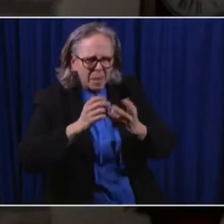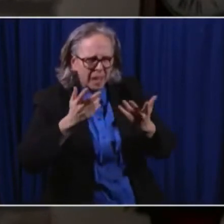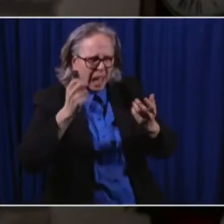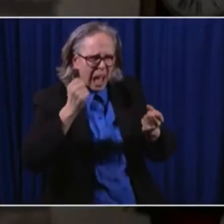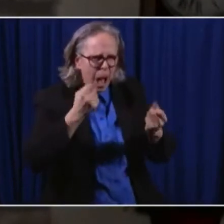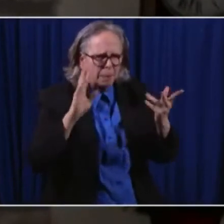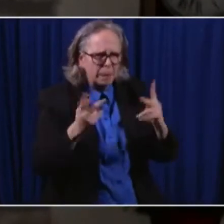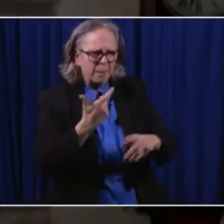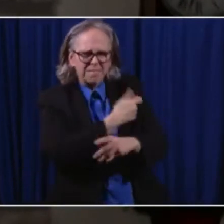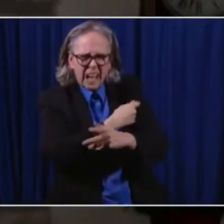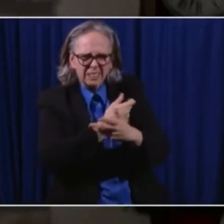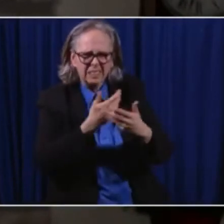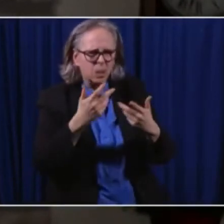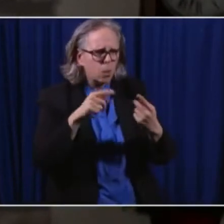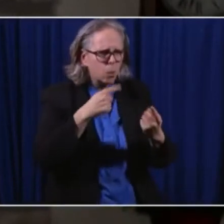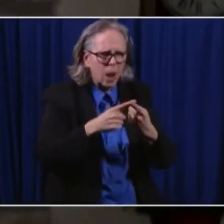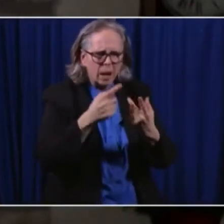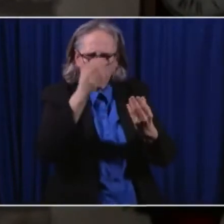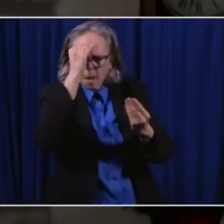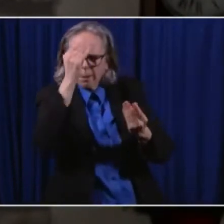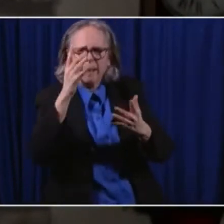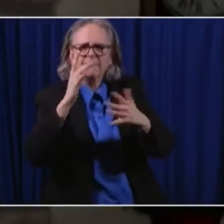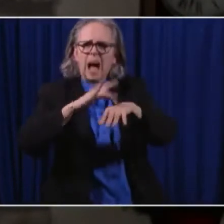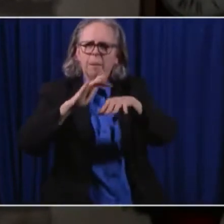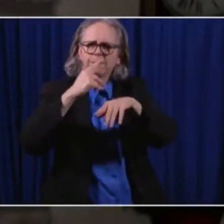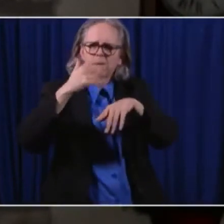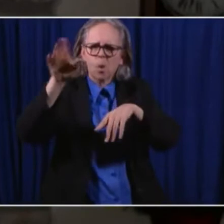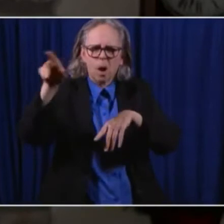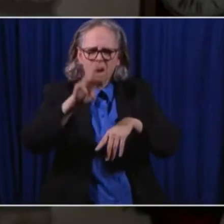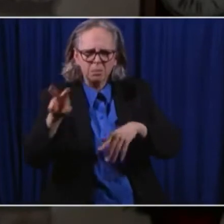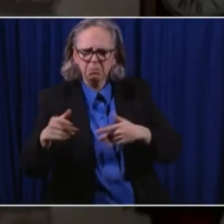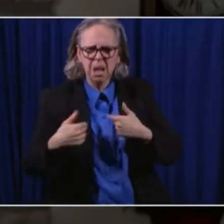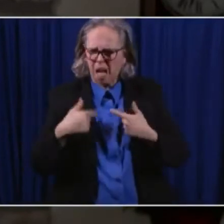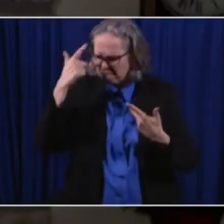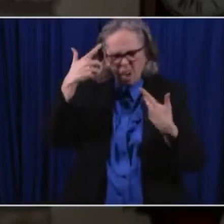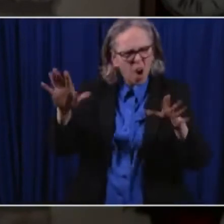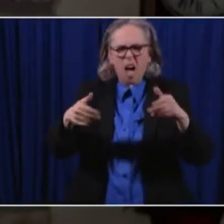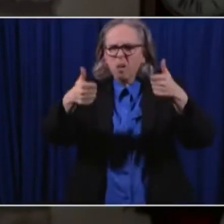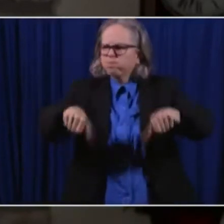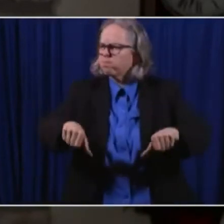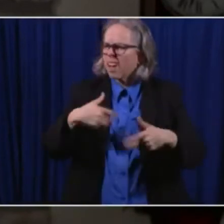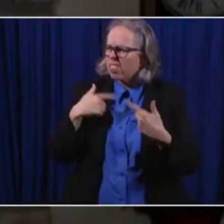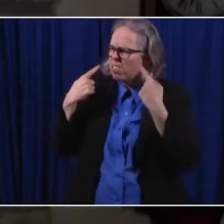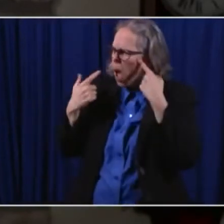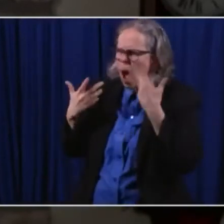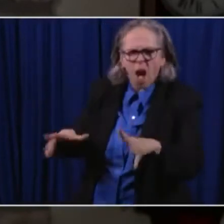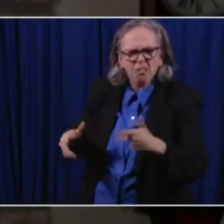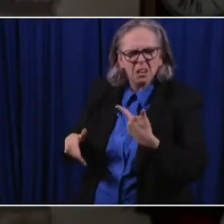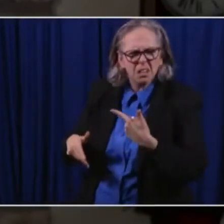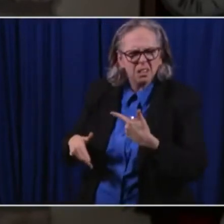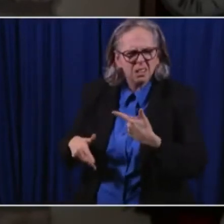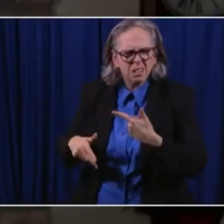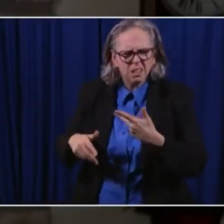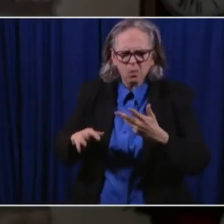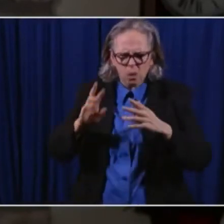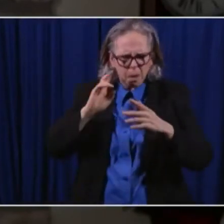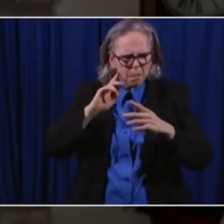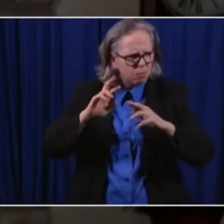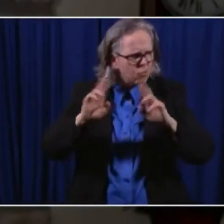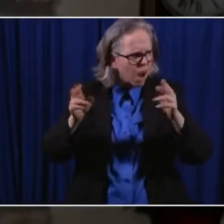Yeah, frankly, I thought it was up. It may not be up, but it's ready. It should be ready to go. I don't know any reason it's